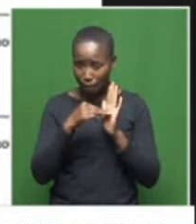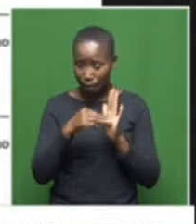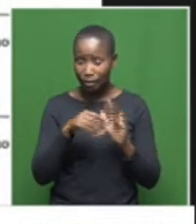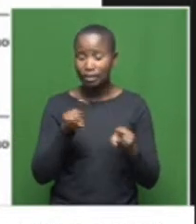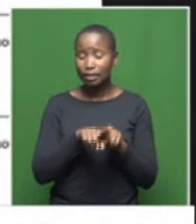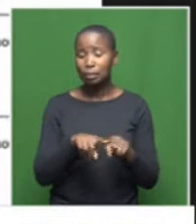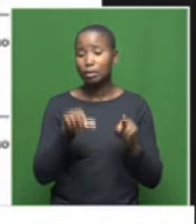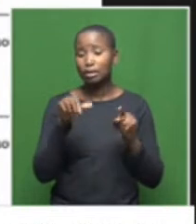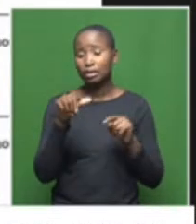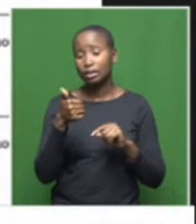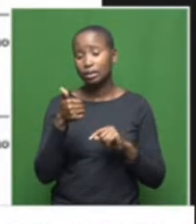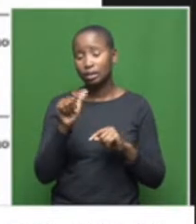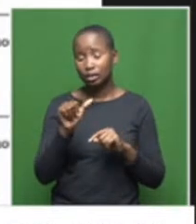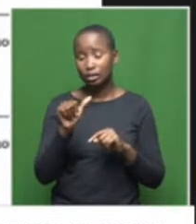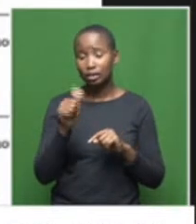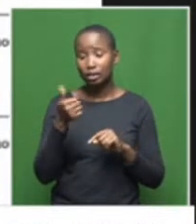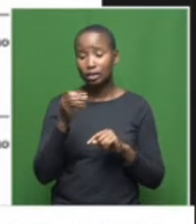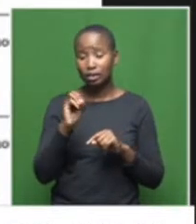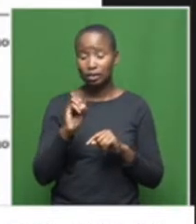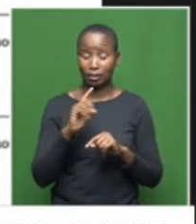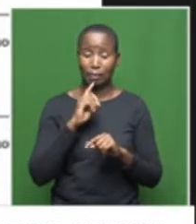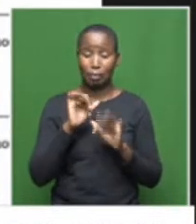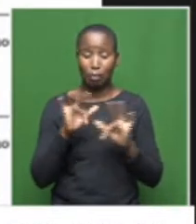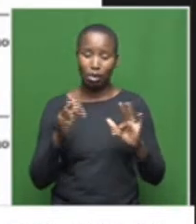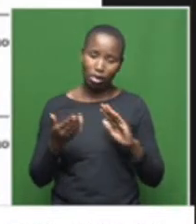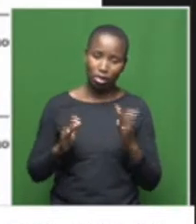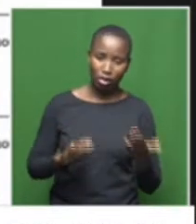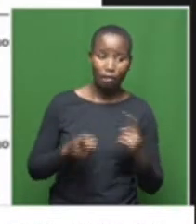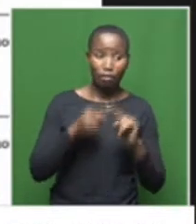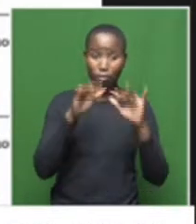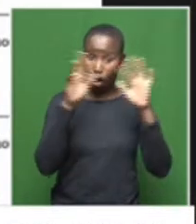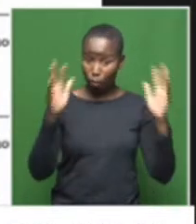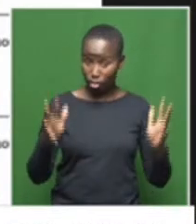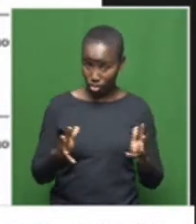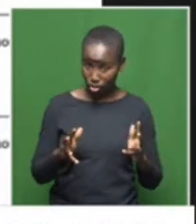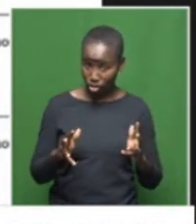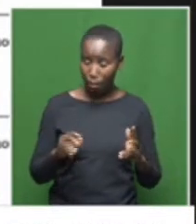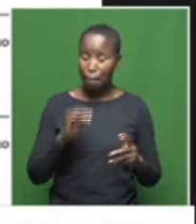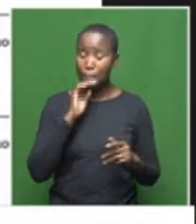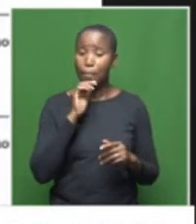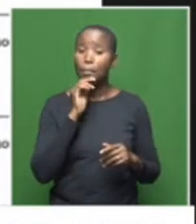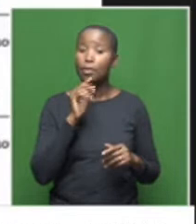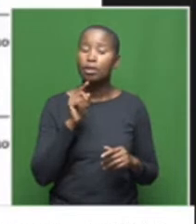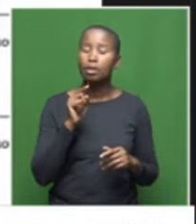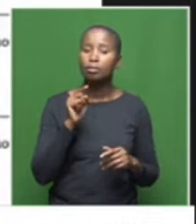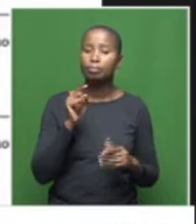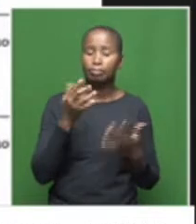60,000 deaths in 1 week globally. And they've stated that we must avoid reversing the